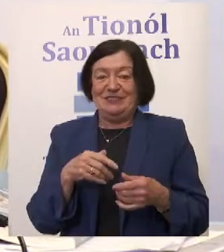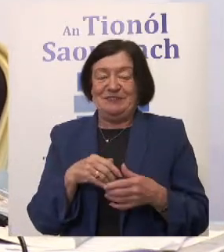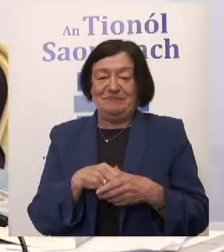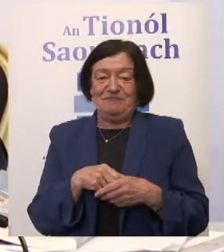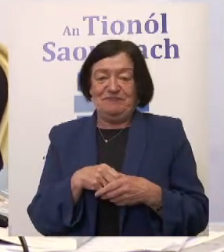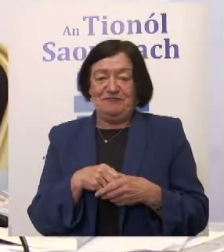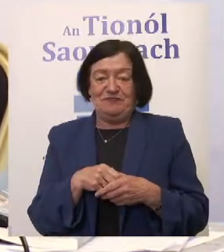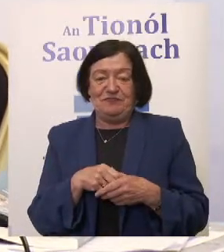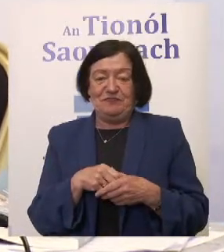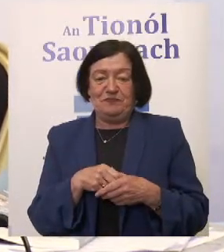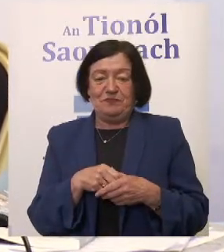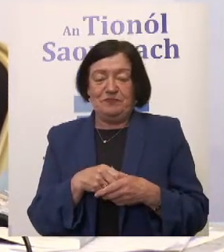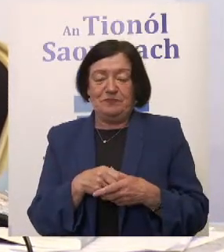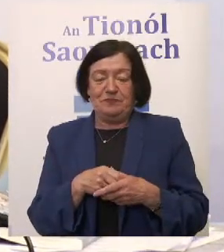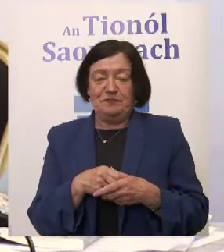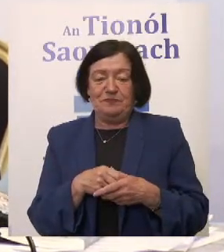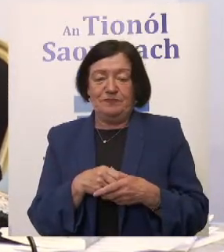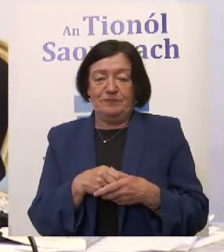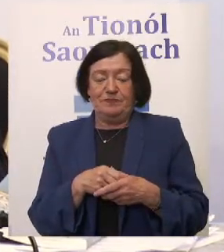big.